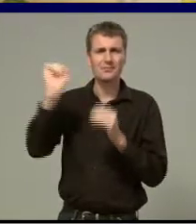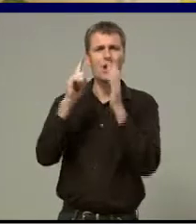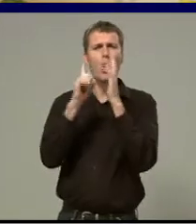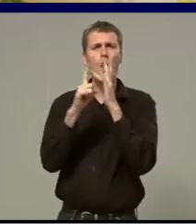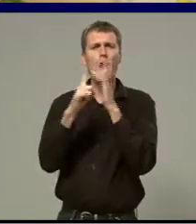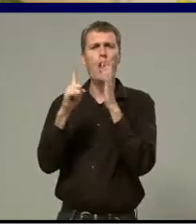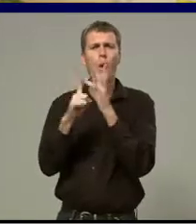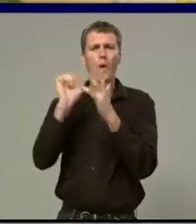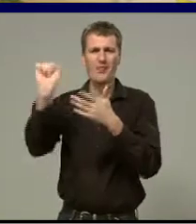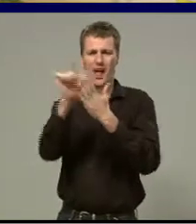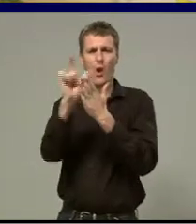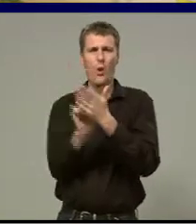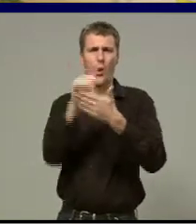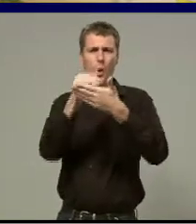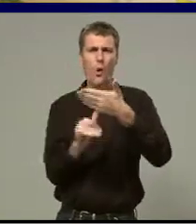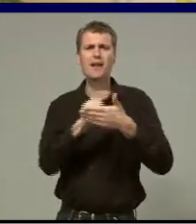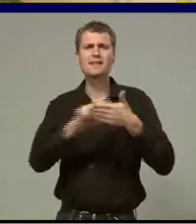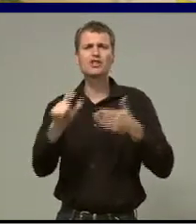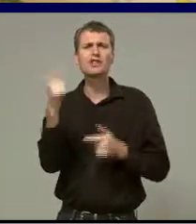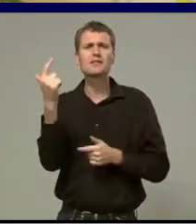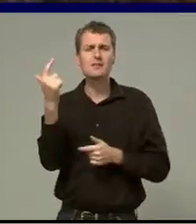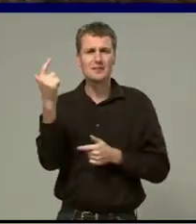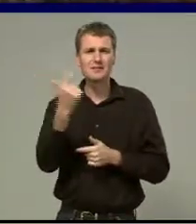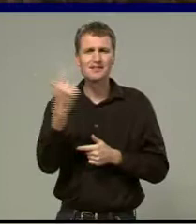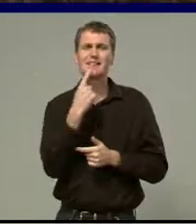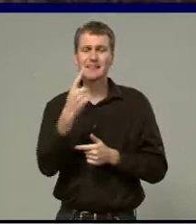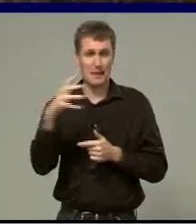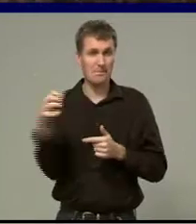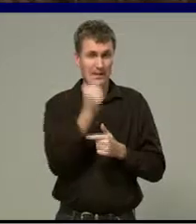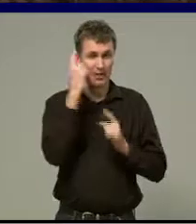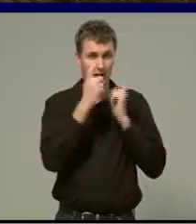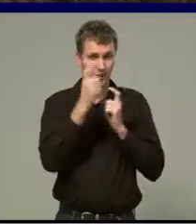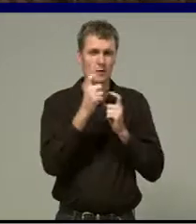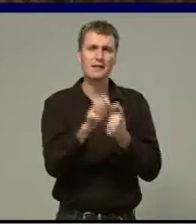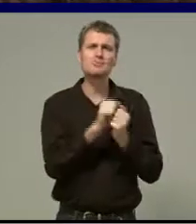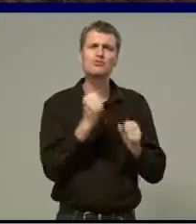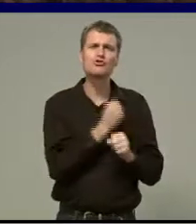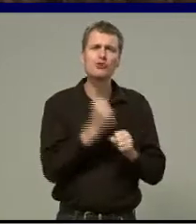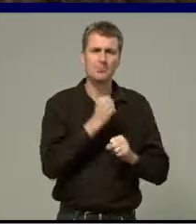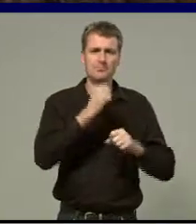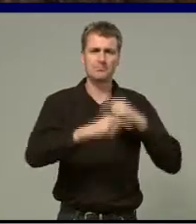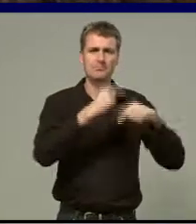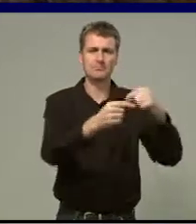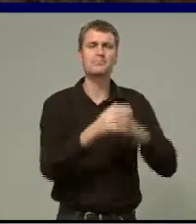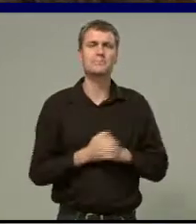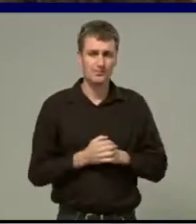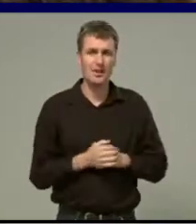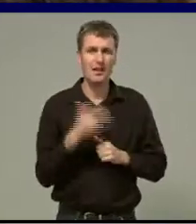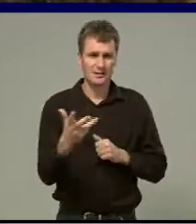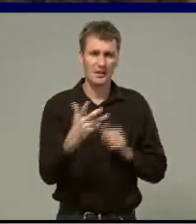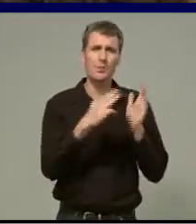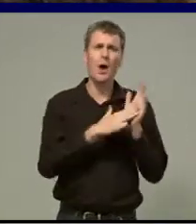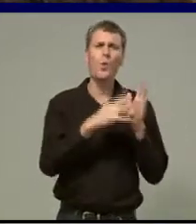17, has to consider job retention and job creation. Mr Cosgrove says Michael Woodhouse and John Key have both been made aware